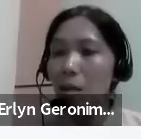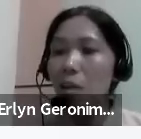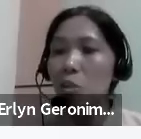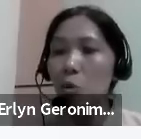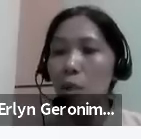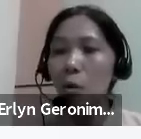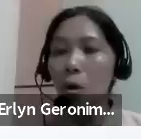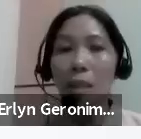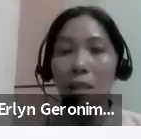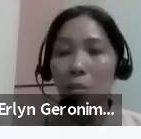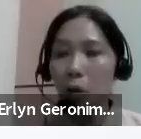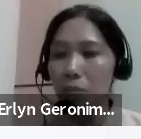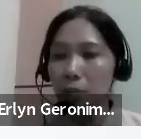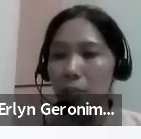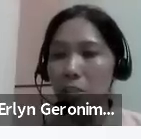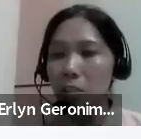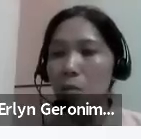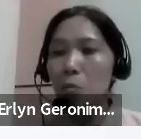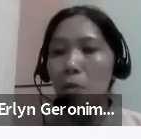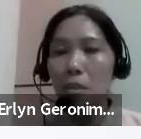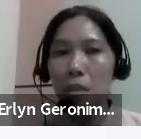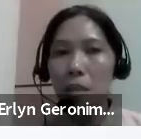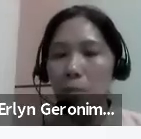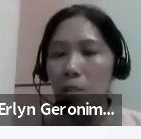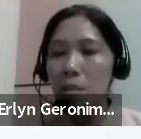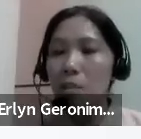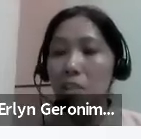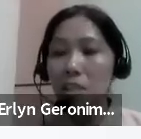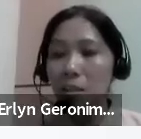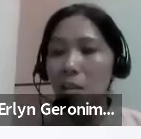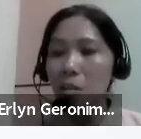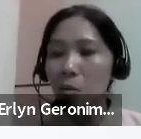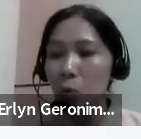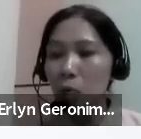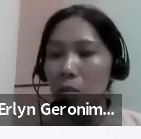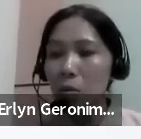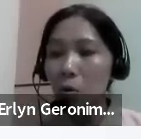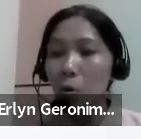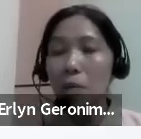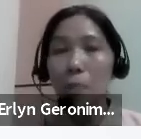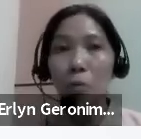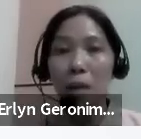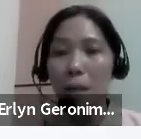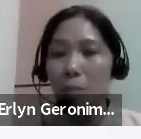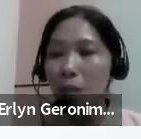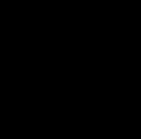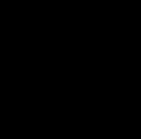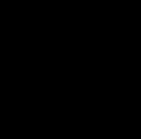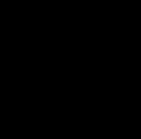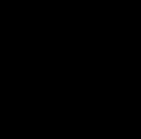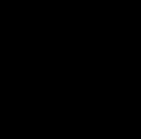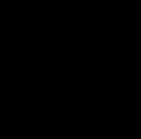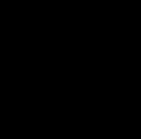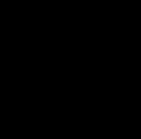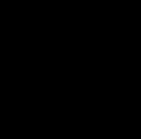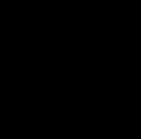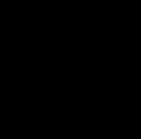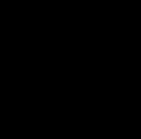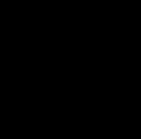2020, a joint online conference with the theme Resetting the World or Reprogramming